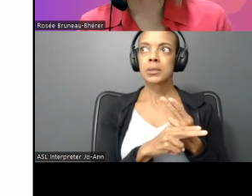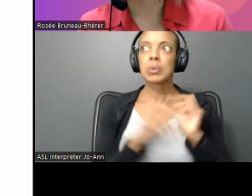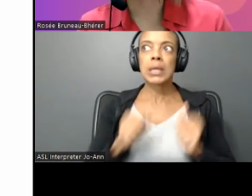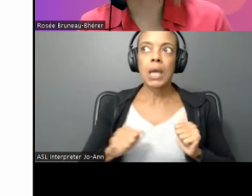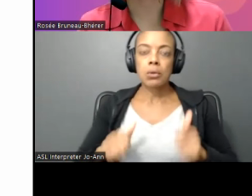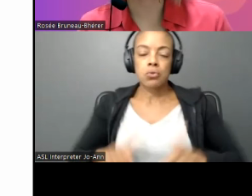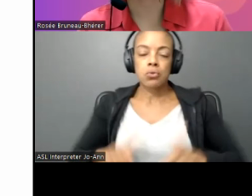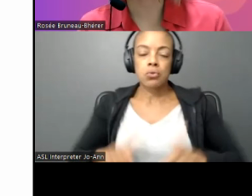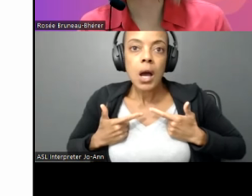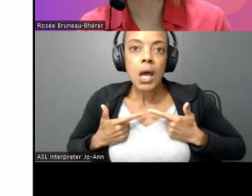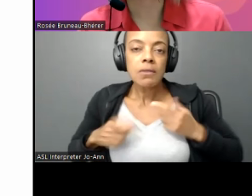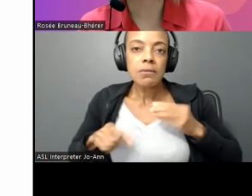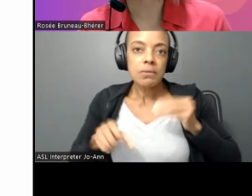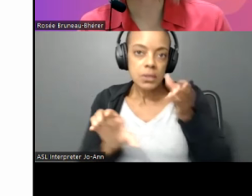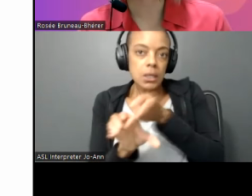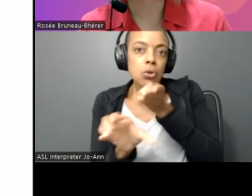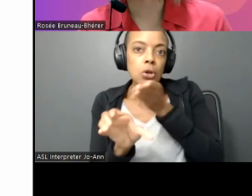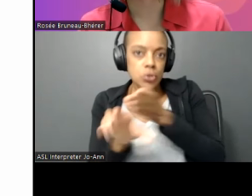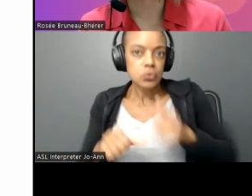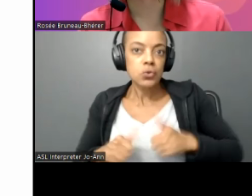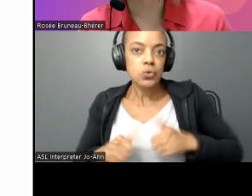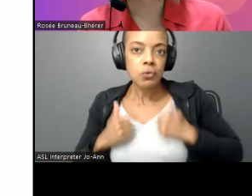psychologically. Finally,